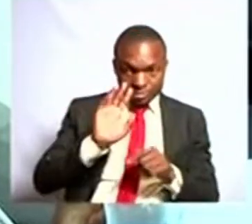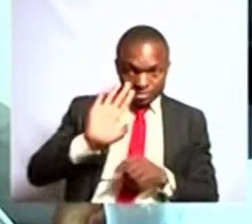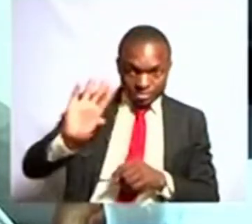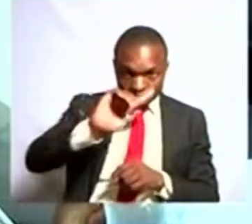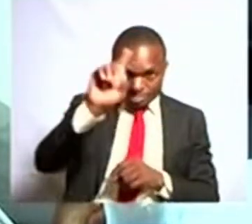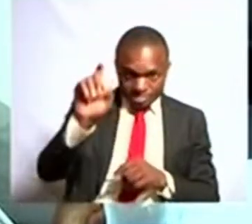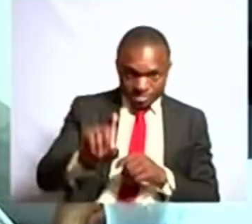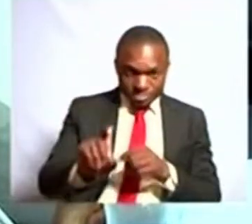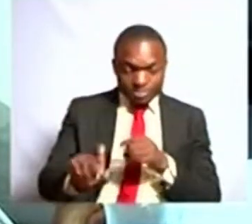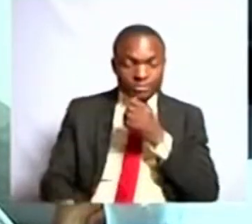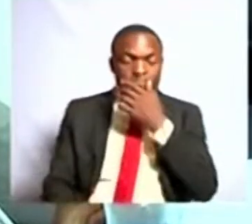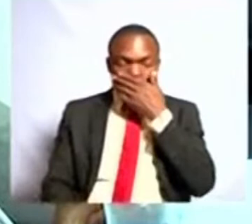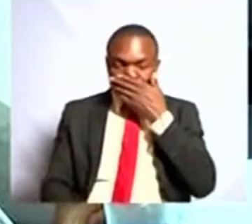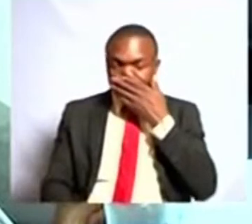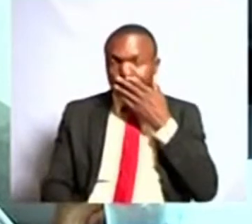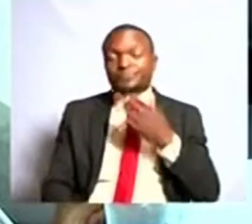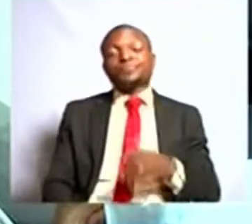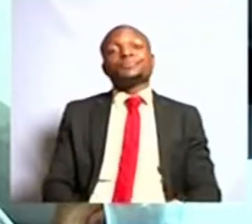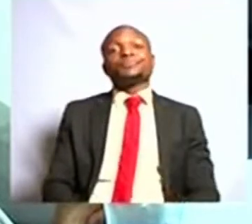question,